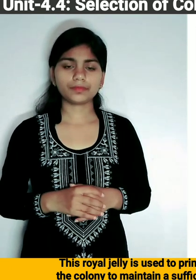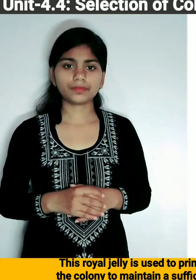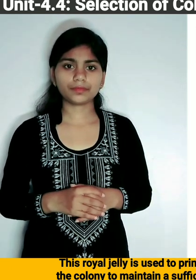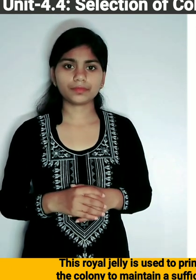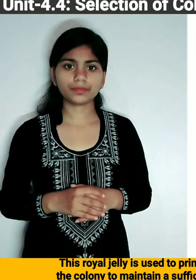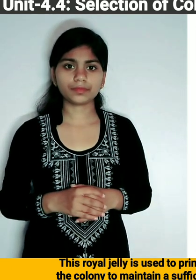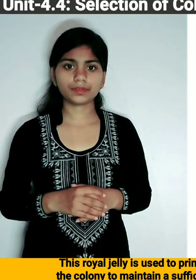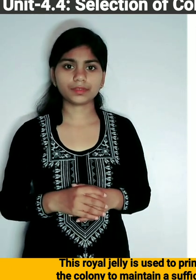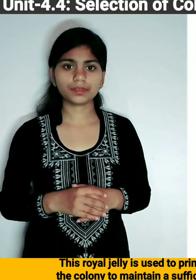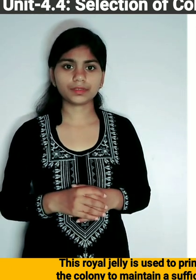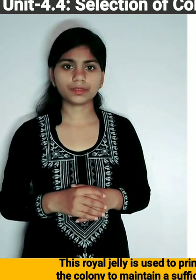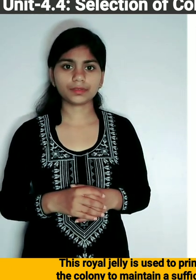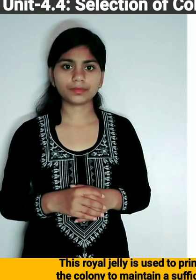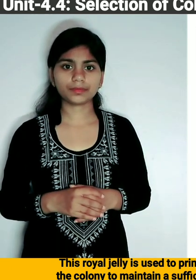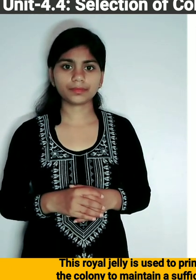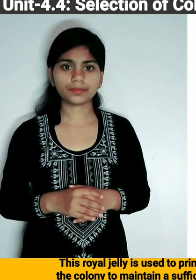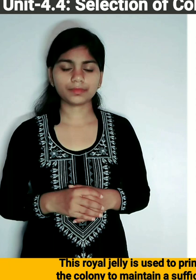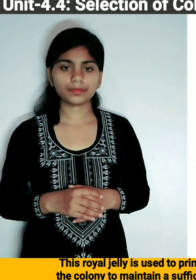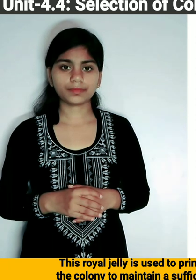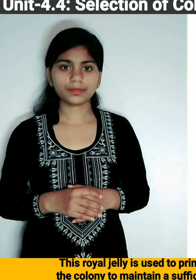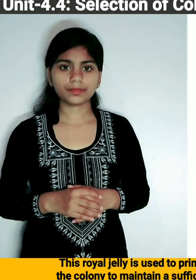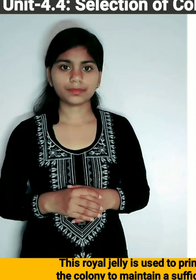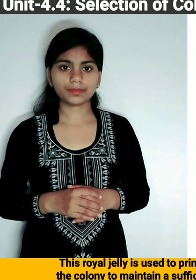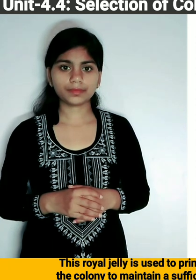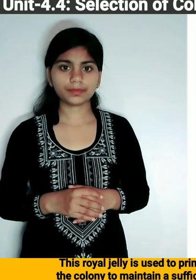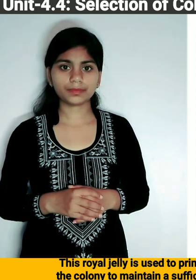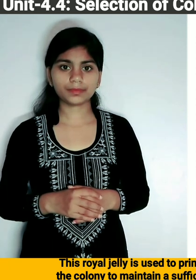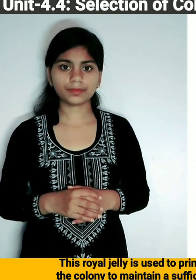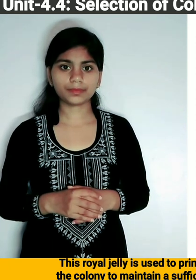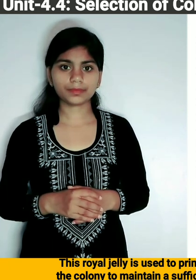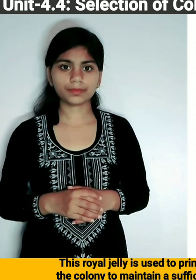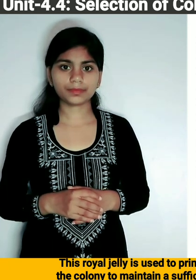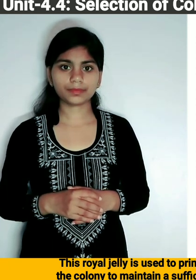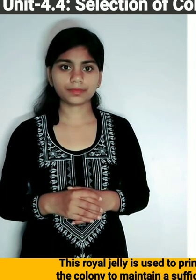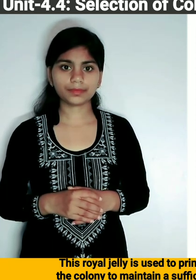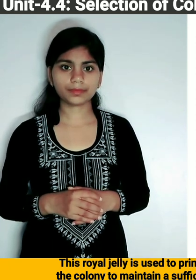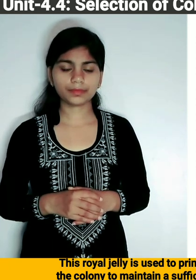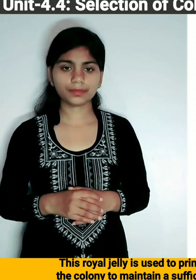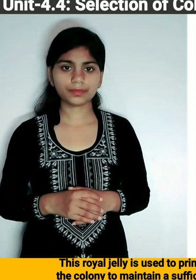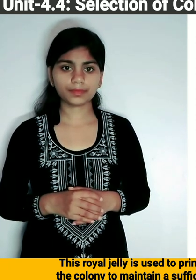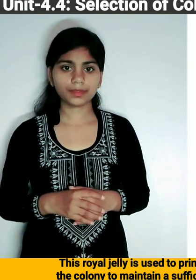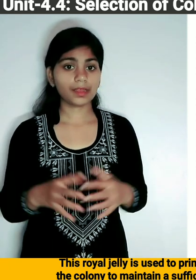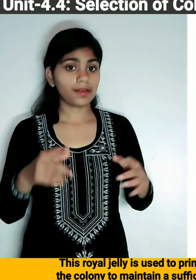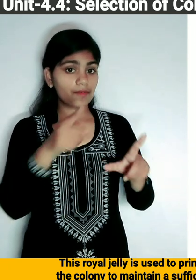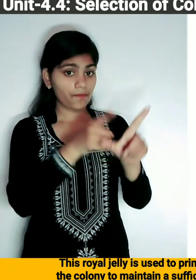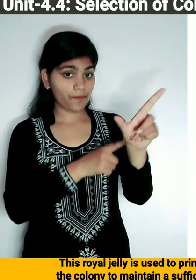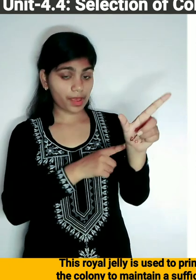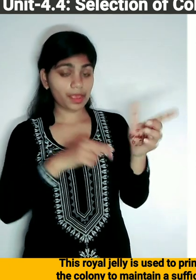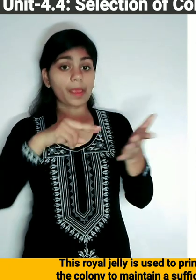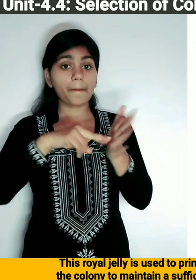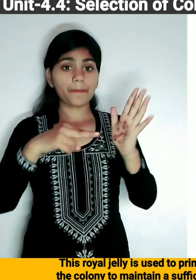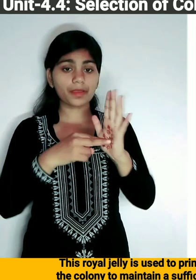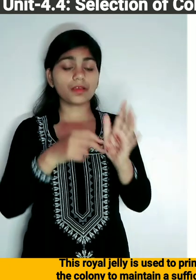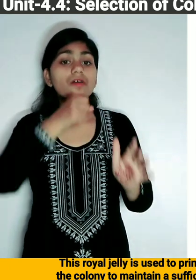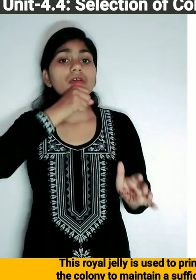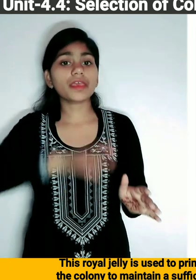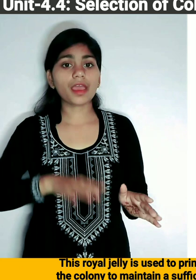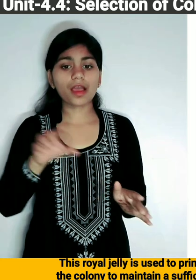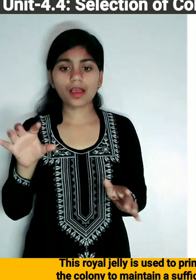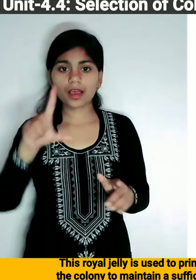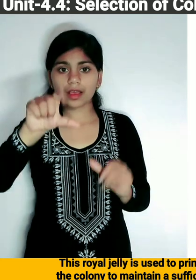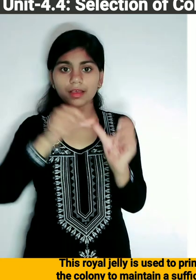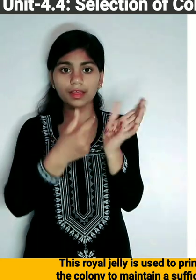S is sealed comb, E is emerging brood comb, Y